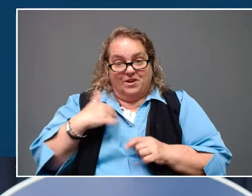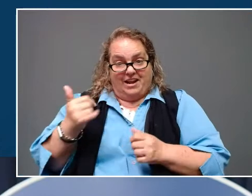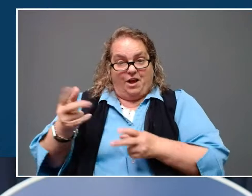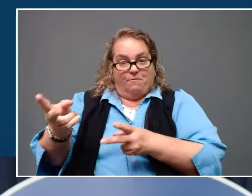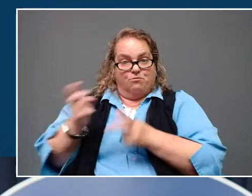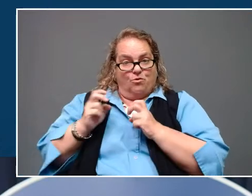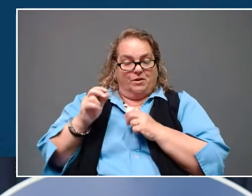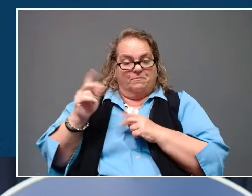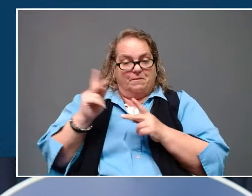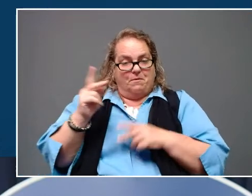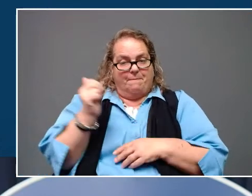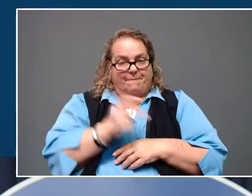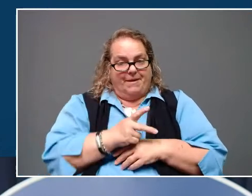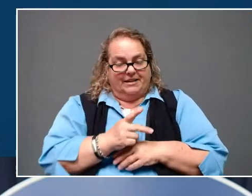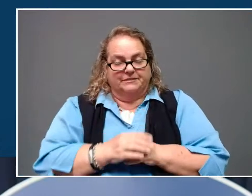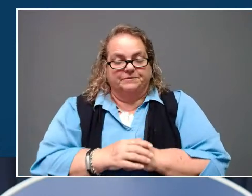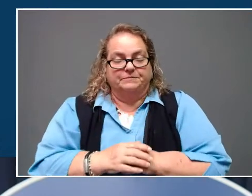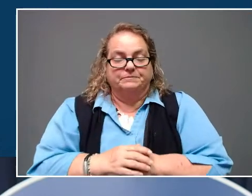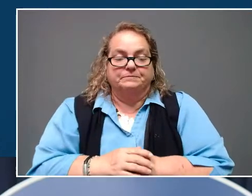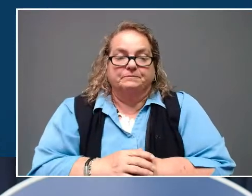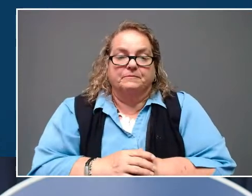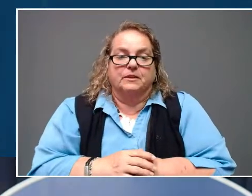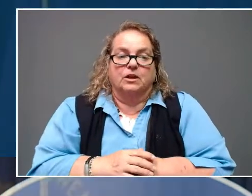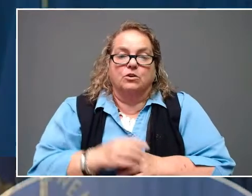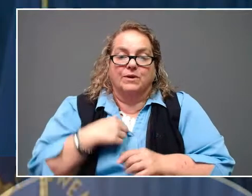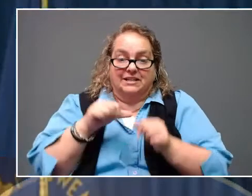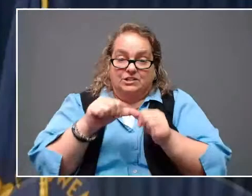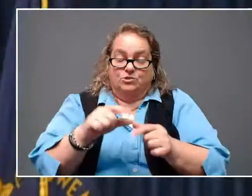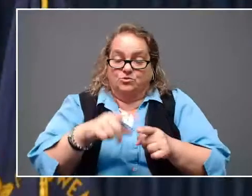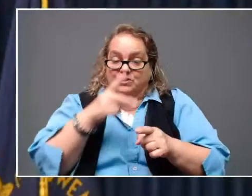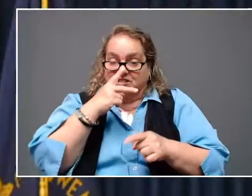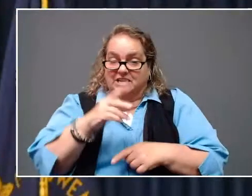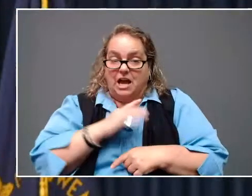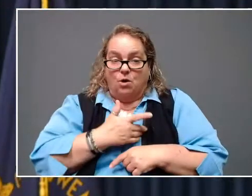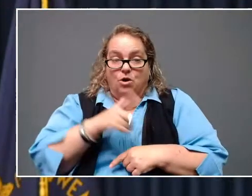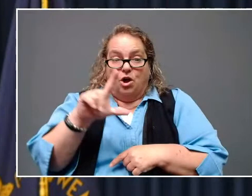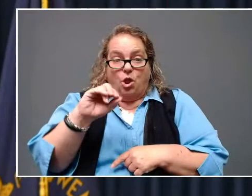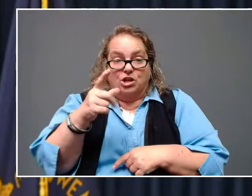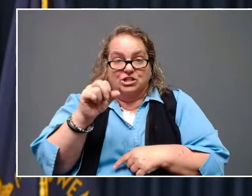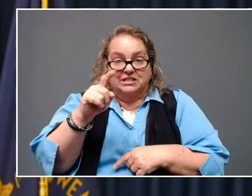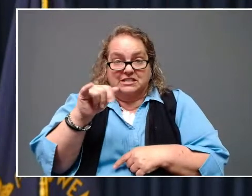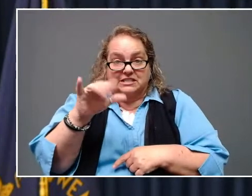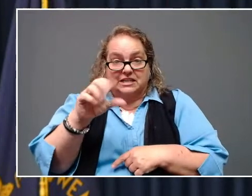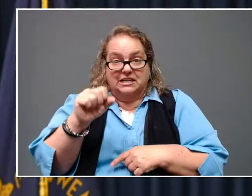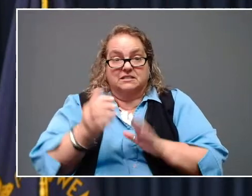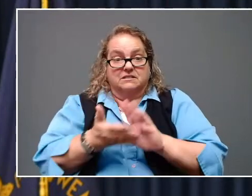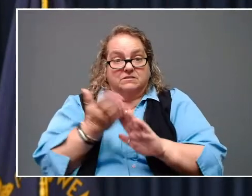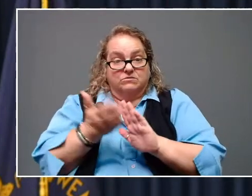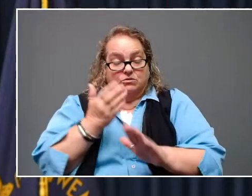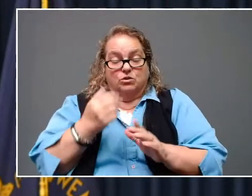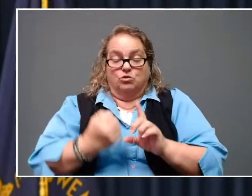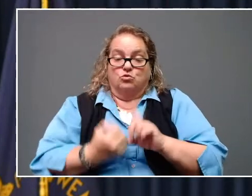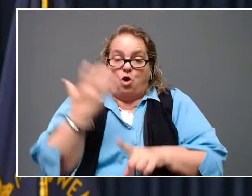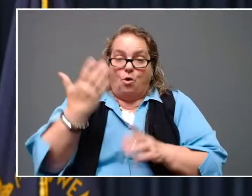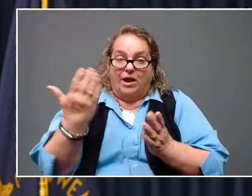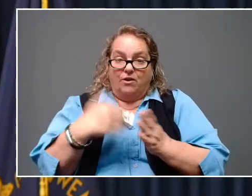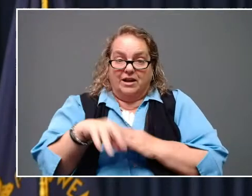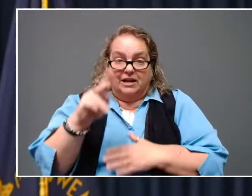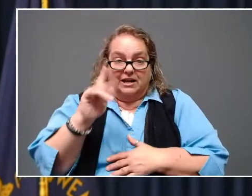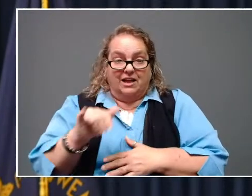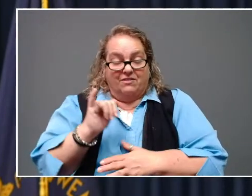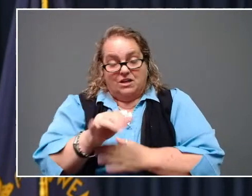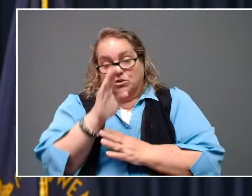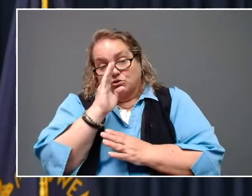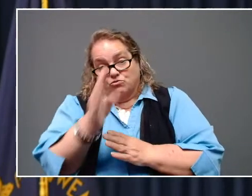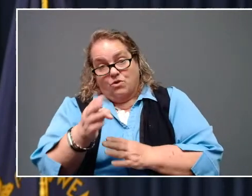We continue to see our logistics and distribution industry thrive here in the Commonwealth, and that is a direct result not just of our unique